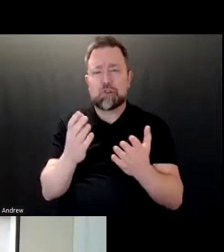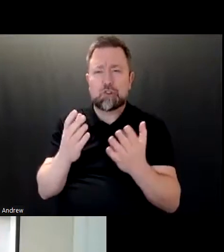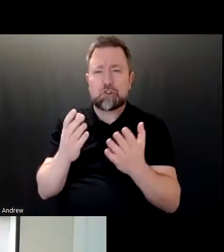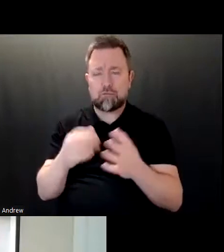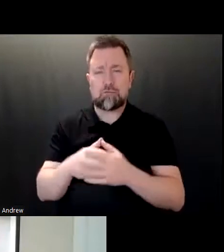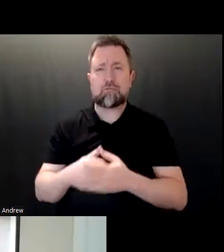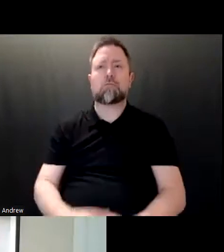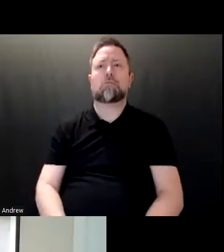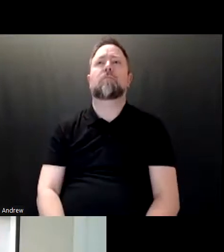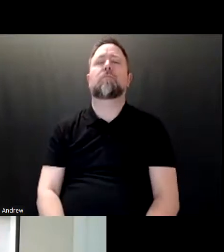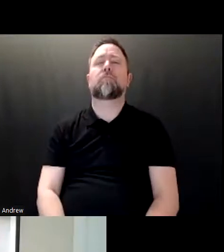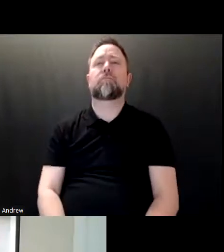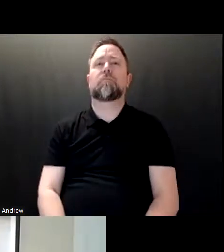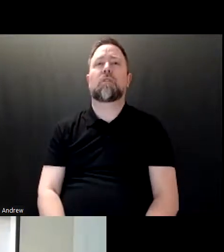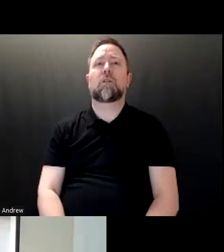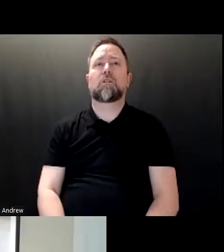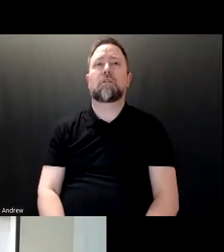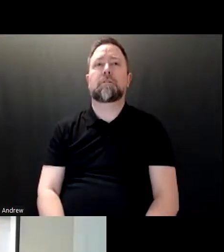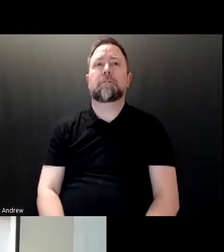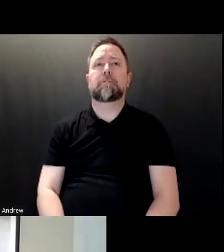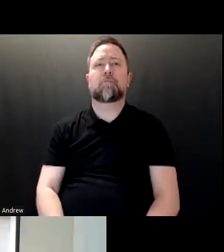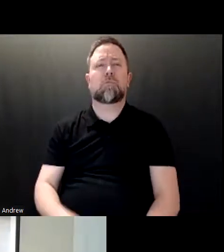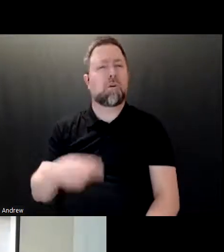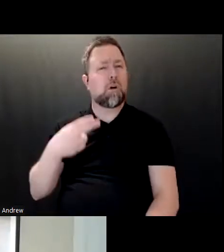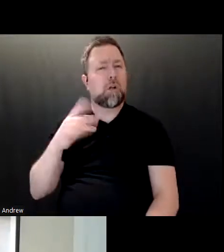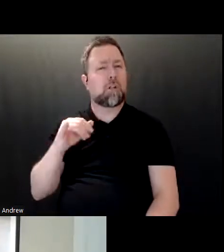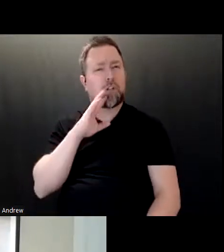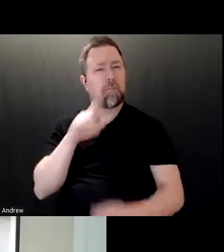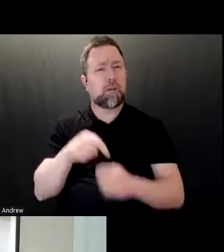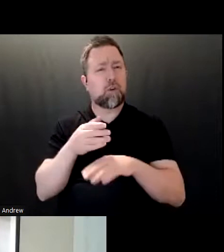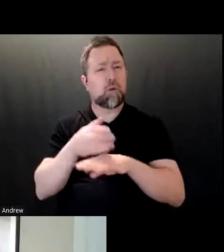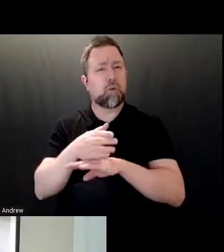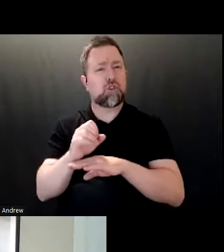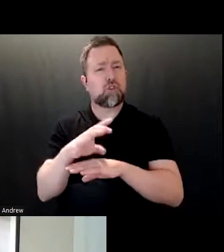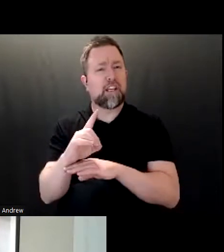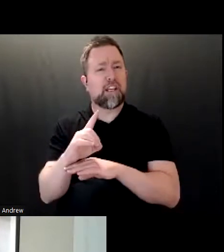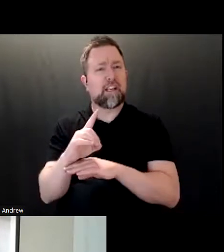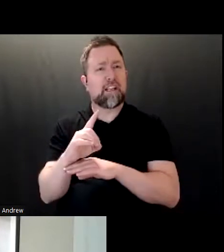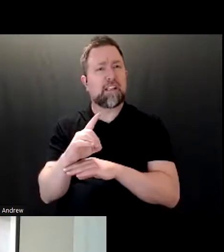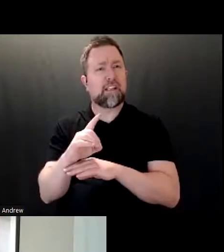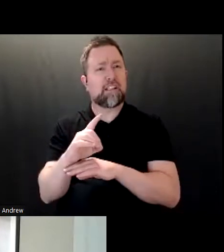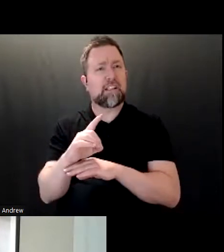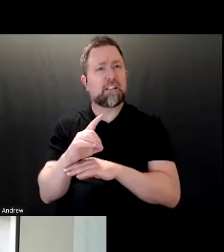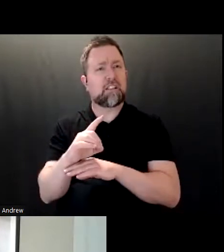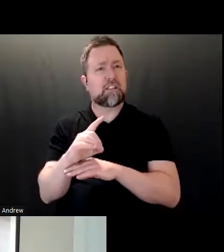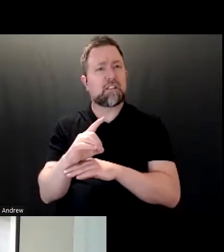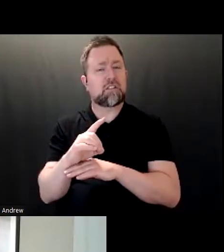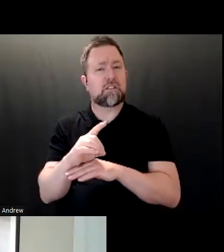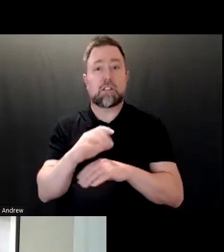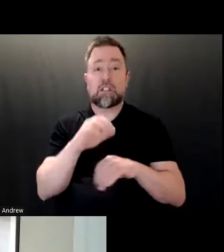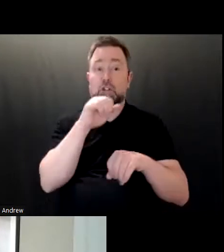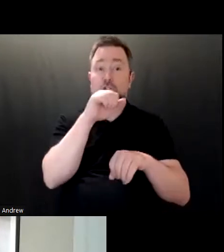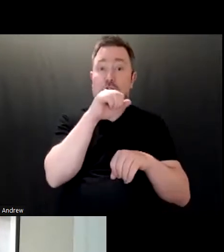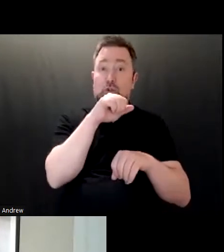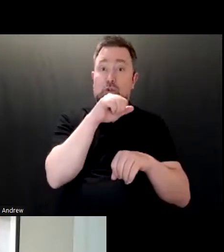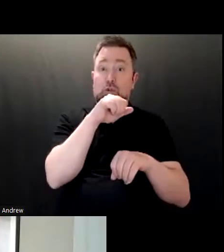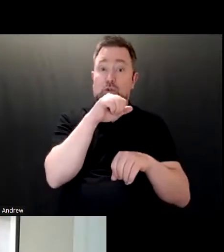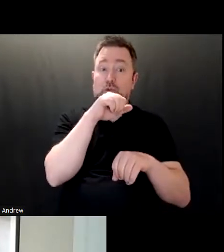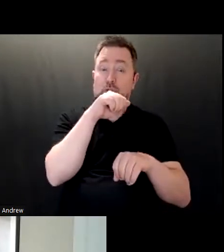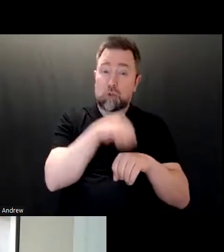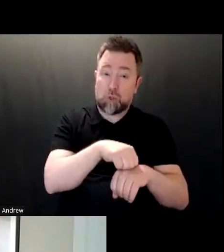reunited Wharton's original farmhouse home that Holly talked about with the campus a few years ago, we went through a